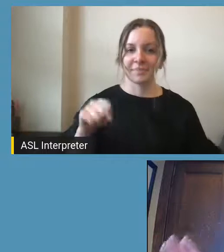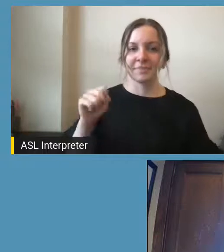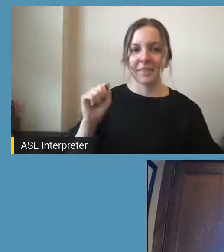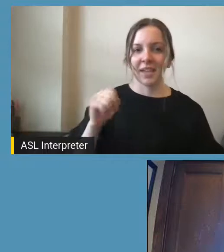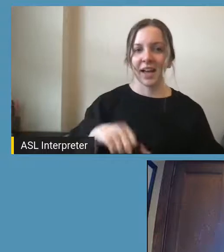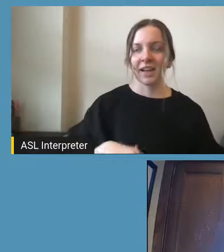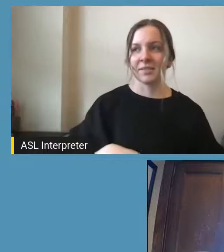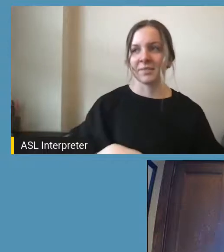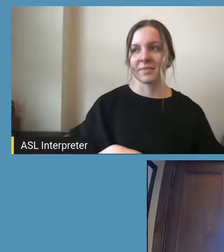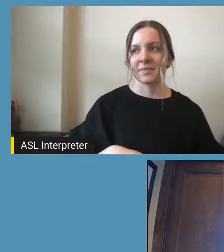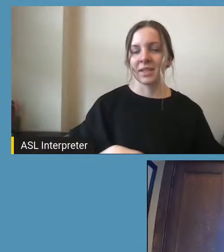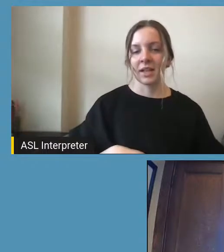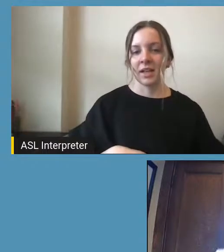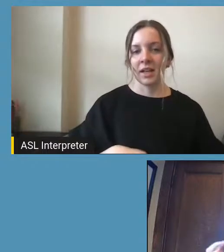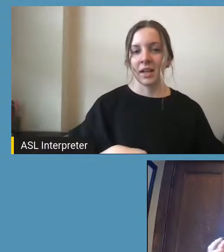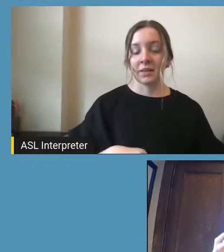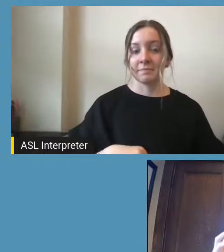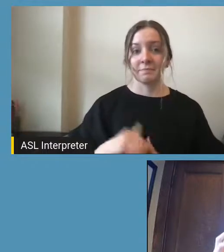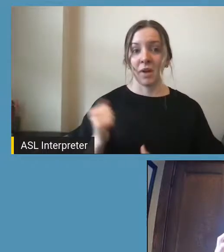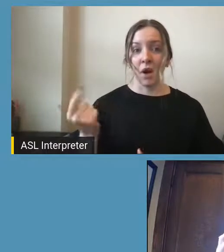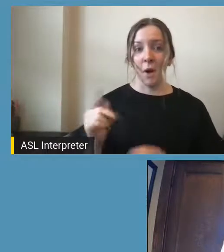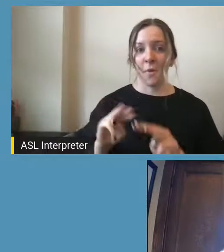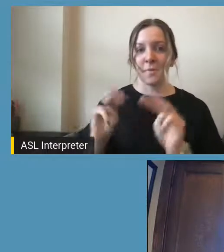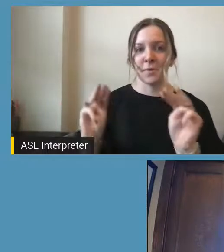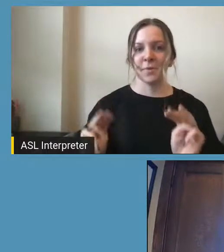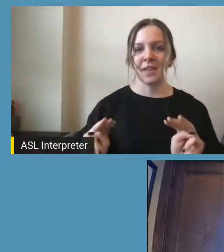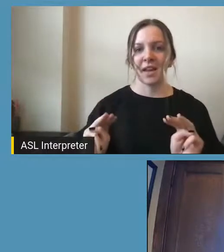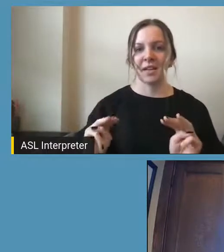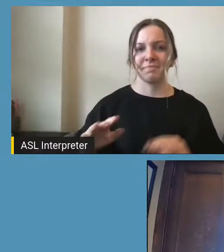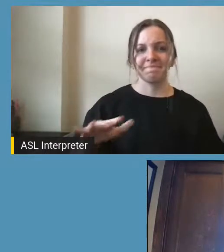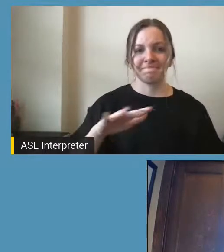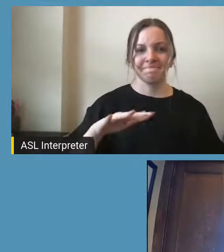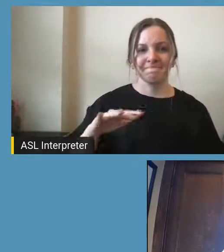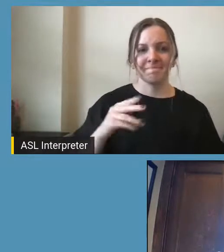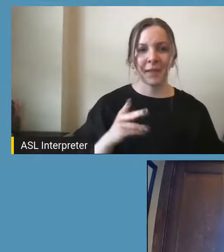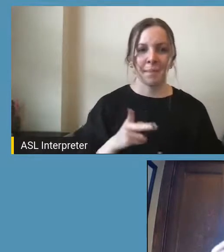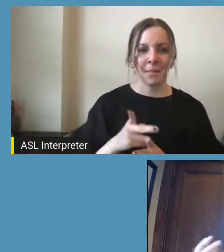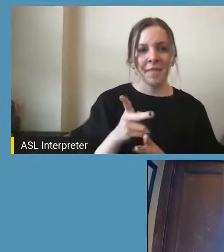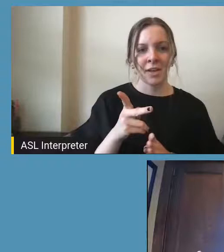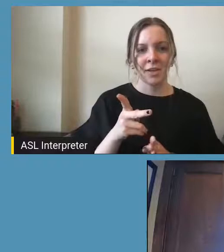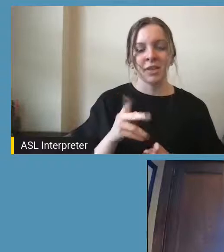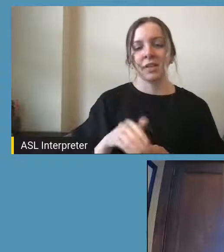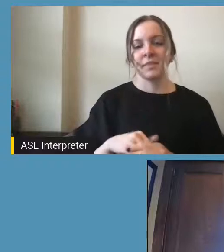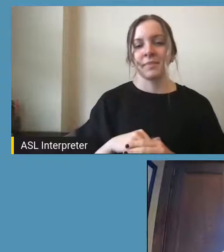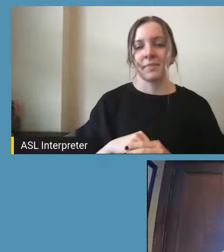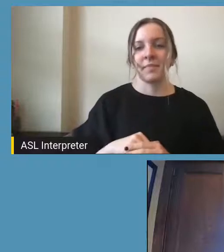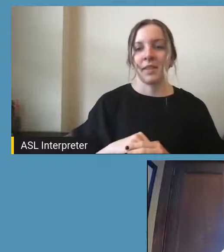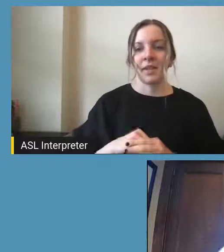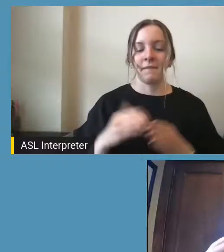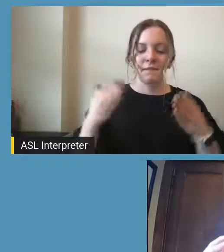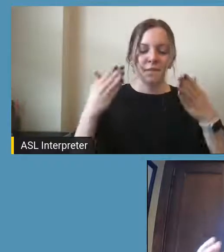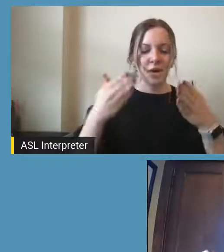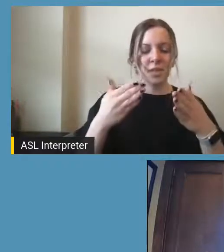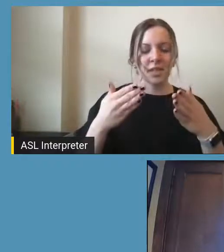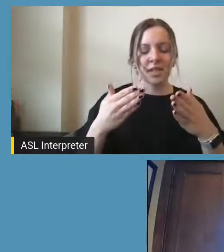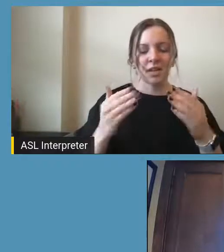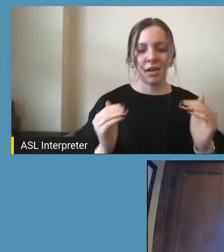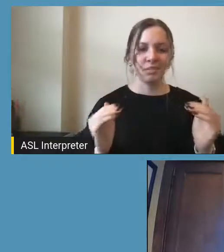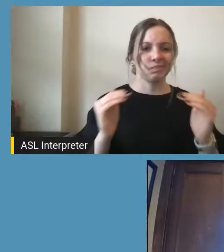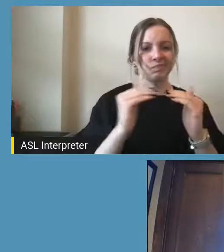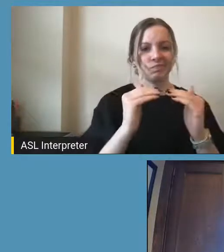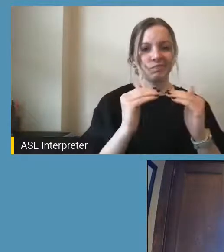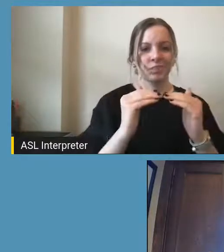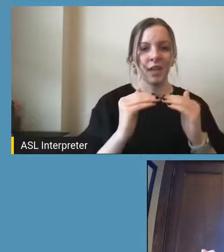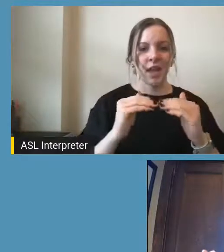all of our museums and our field are just so focused right now on equity and DEIJ and how we actually